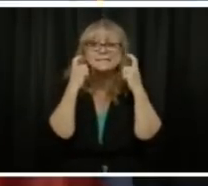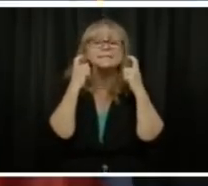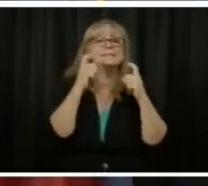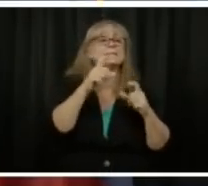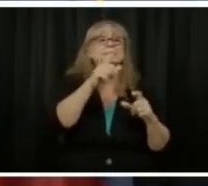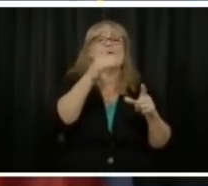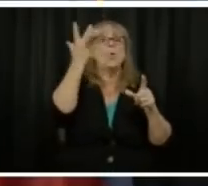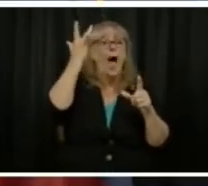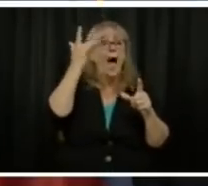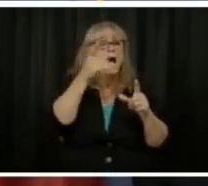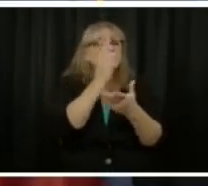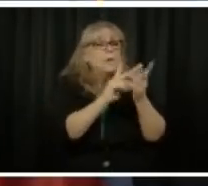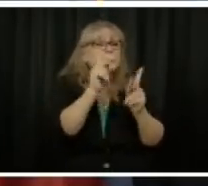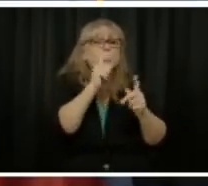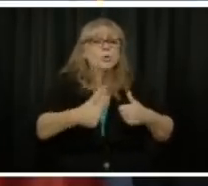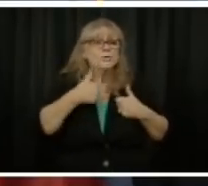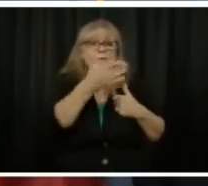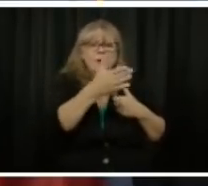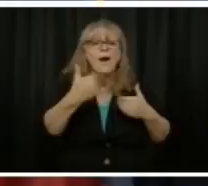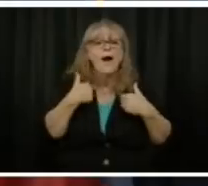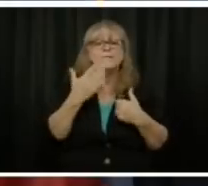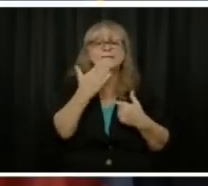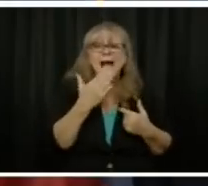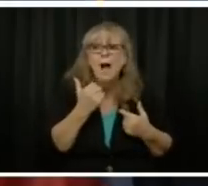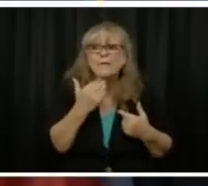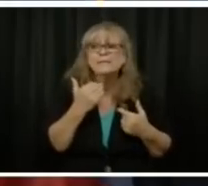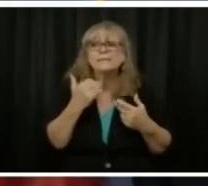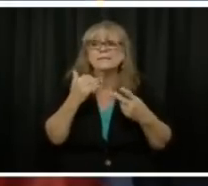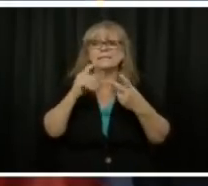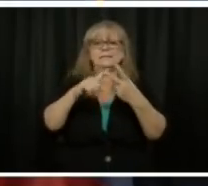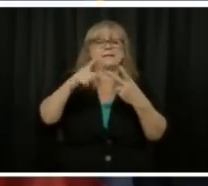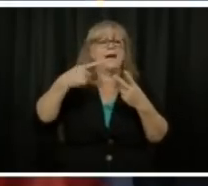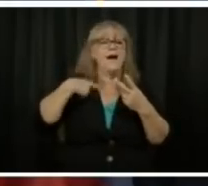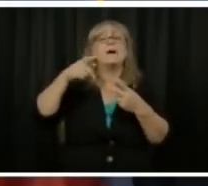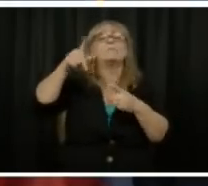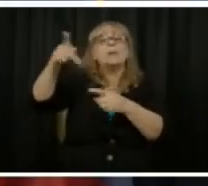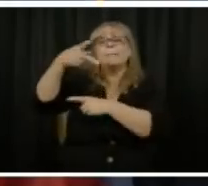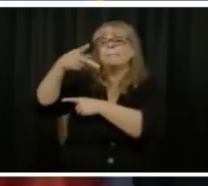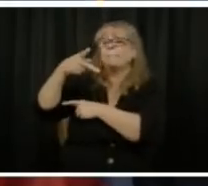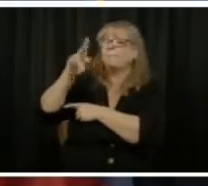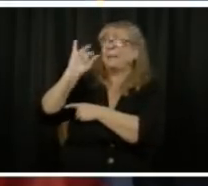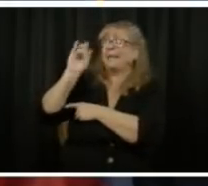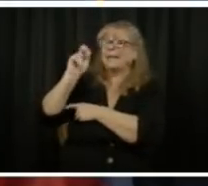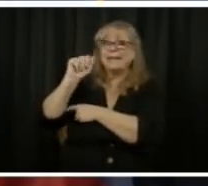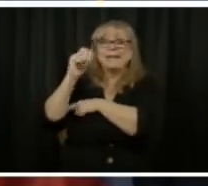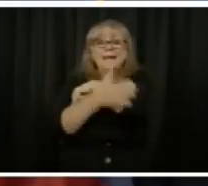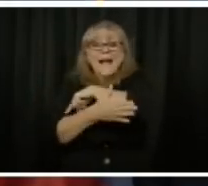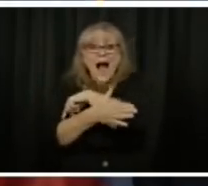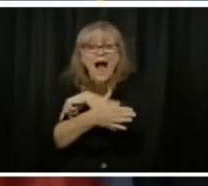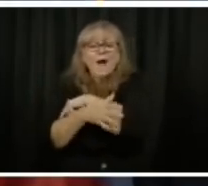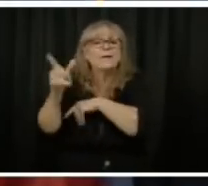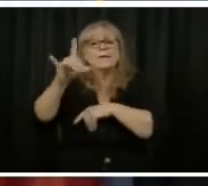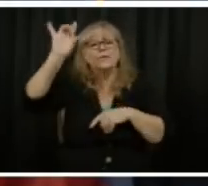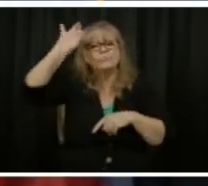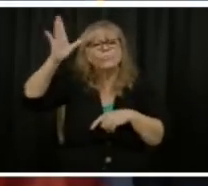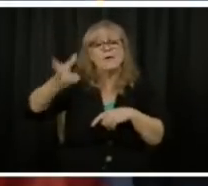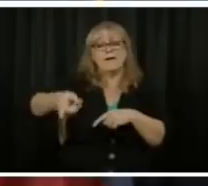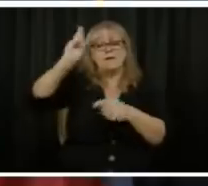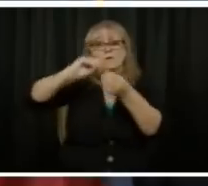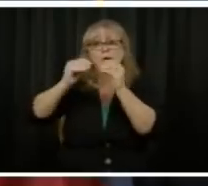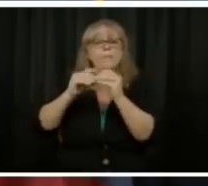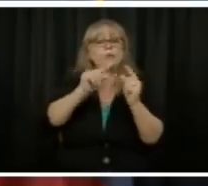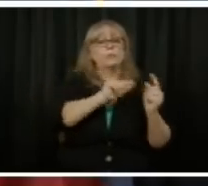or Pickens County, when they're visiting southern Colorado or eastern Colorado, that they are wearing a mask in stores and the workers are wearing